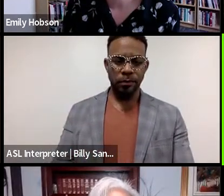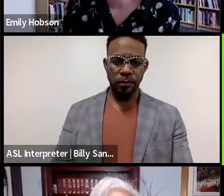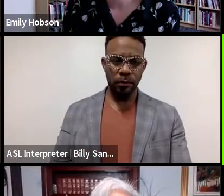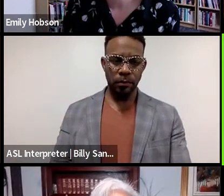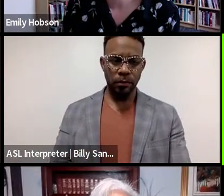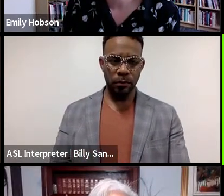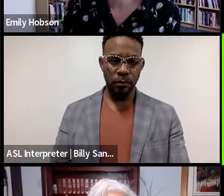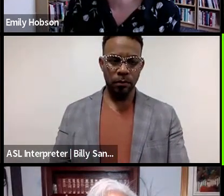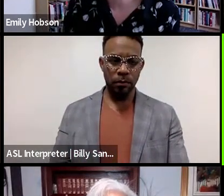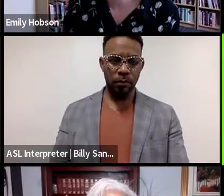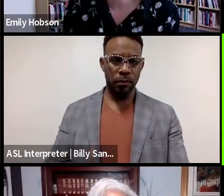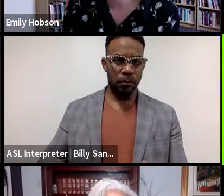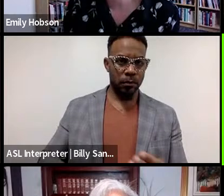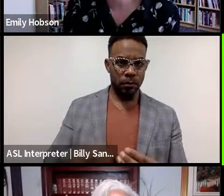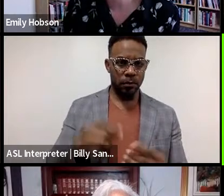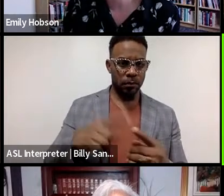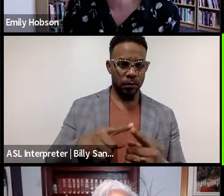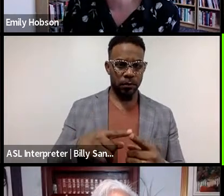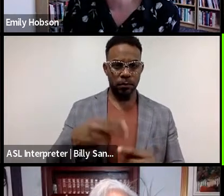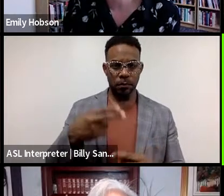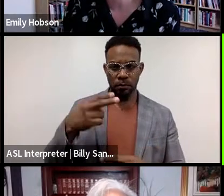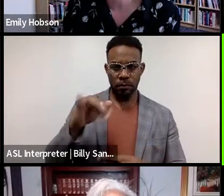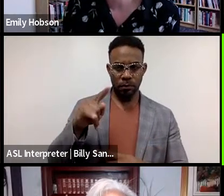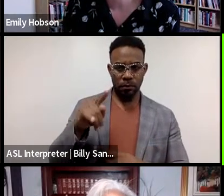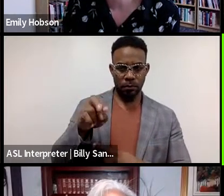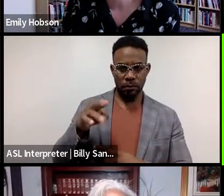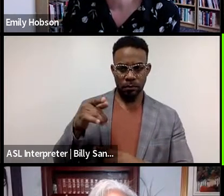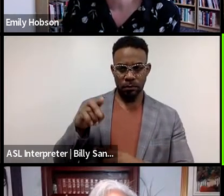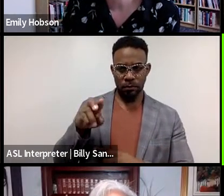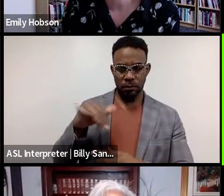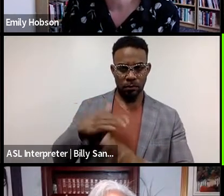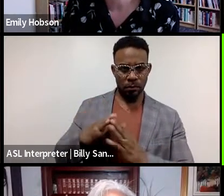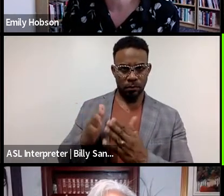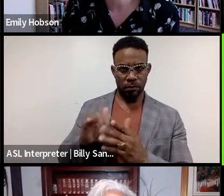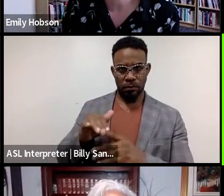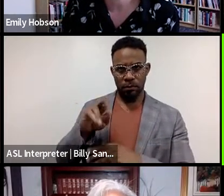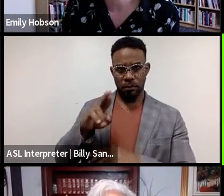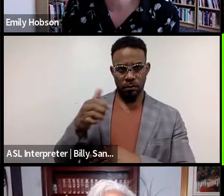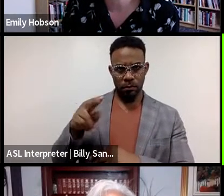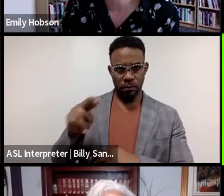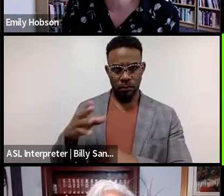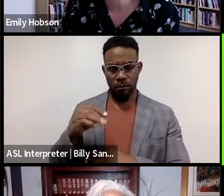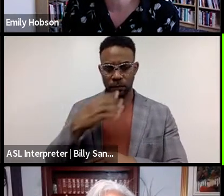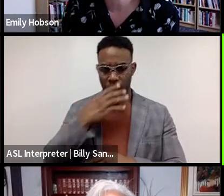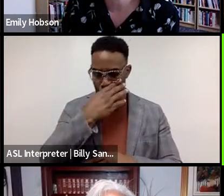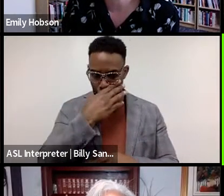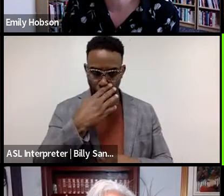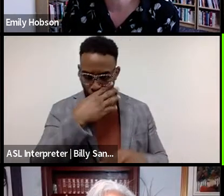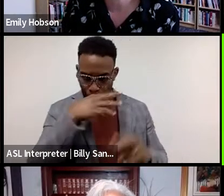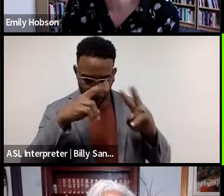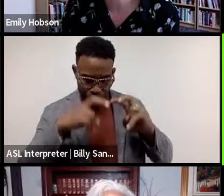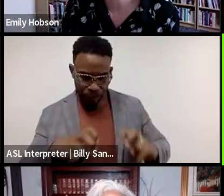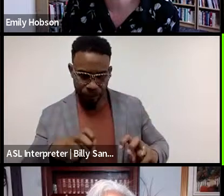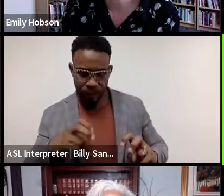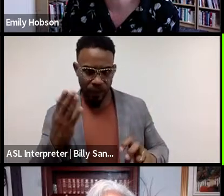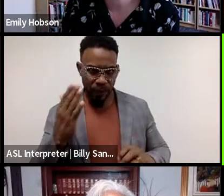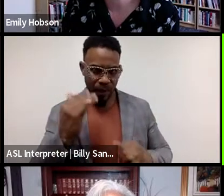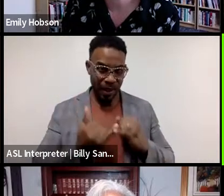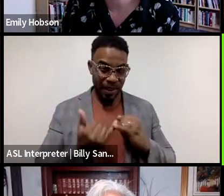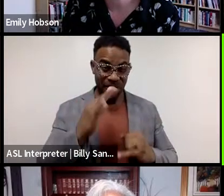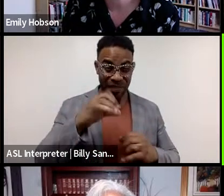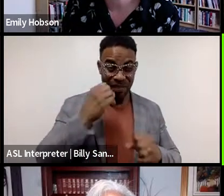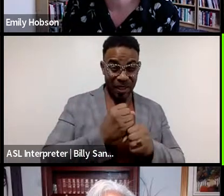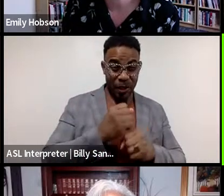What I'm adding to the historiography in my book on Reagan and examining the last 50 years